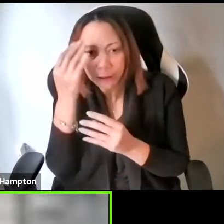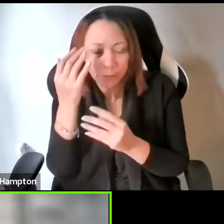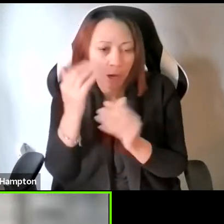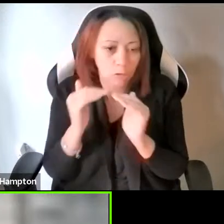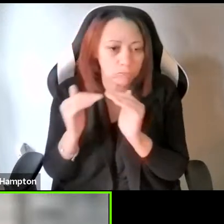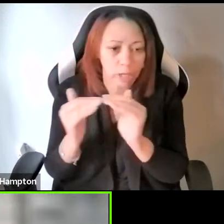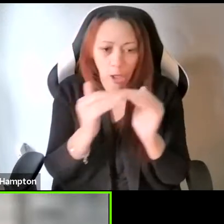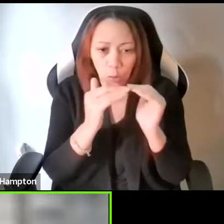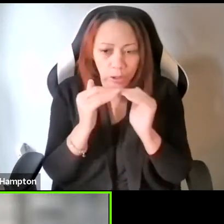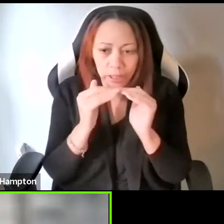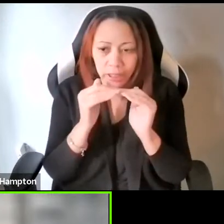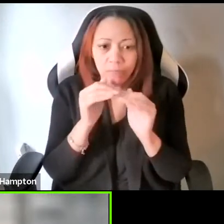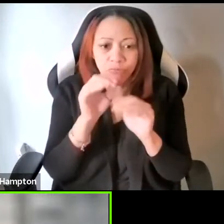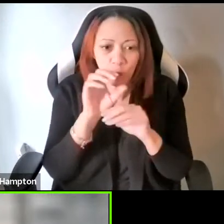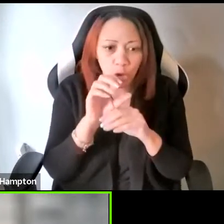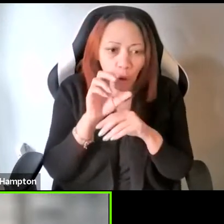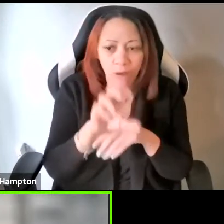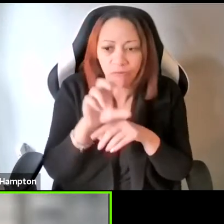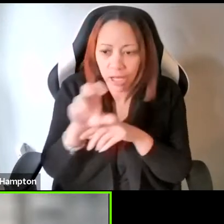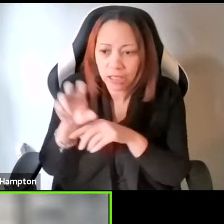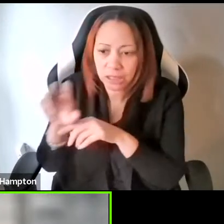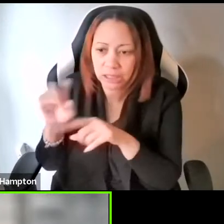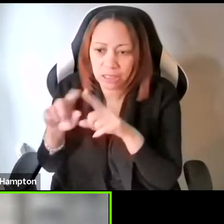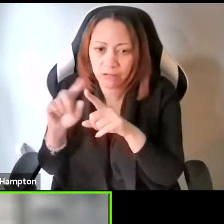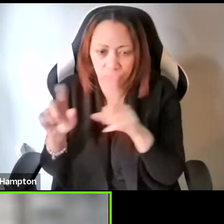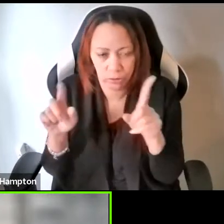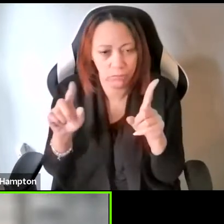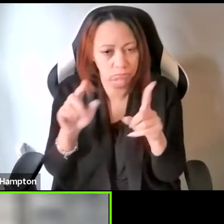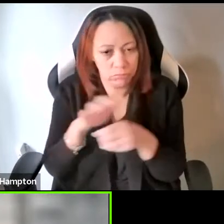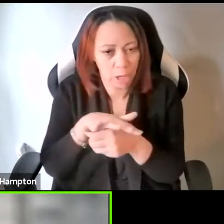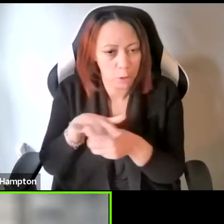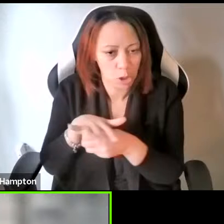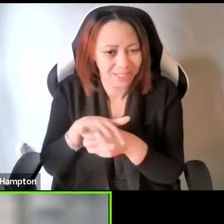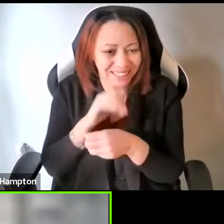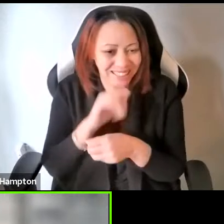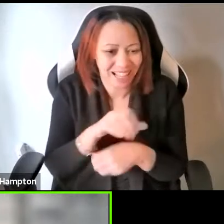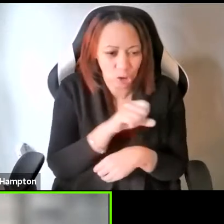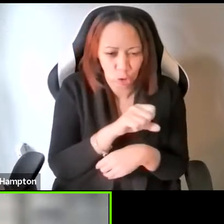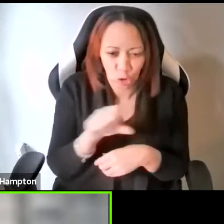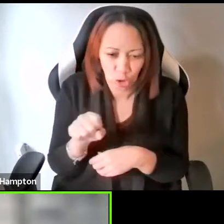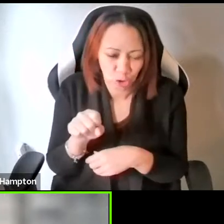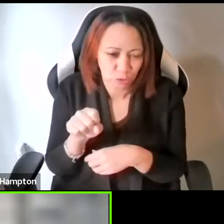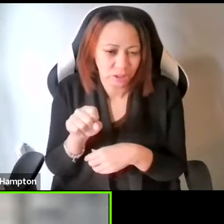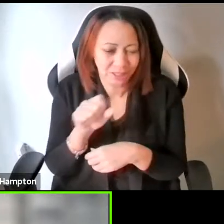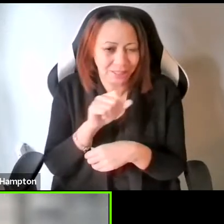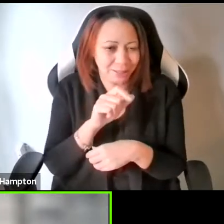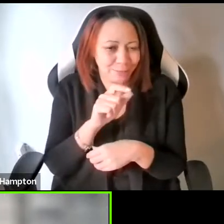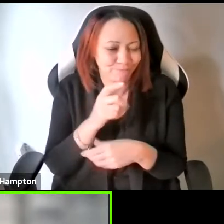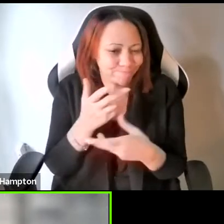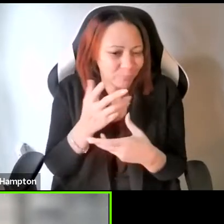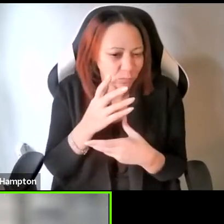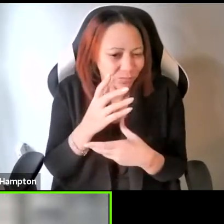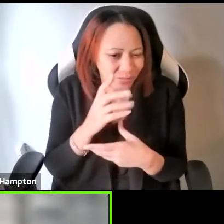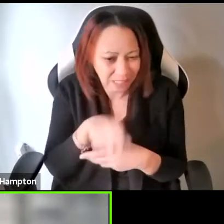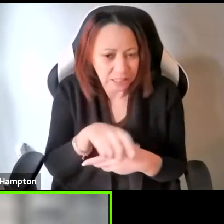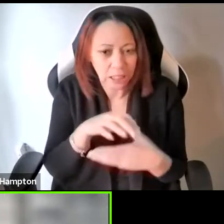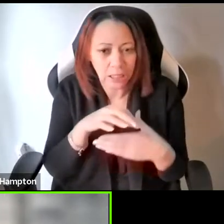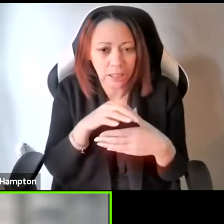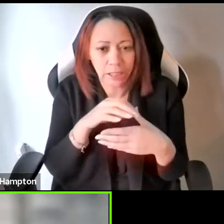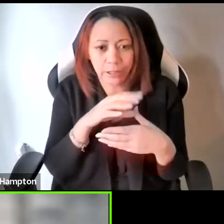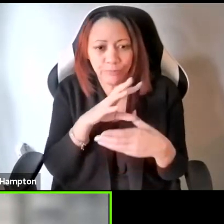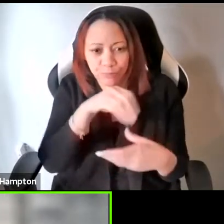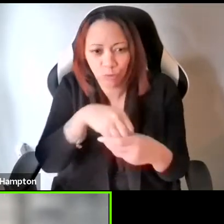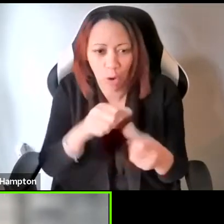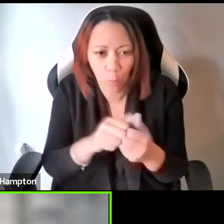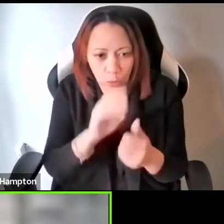neighborhoods. So while that's not, social services aren't necessarily a component of the tool right now,